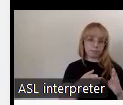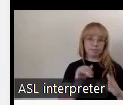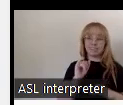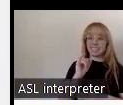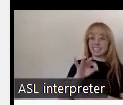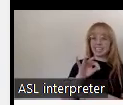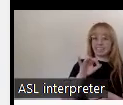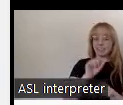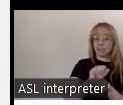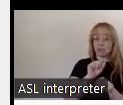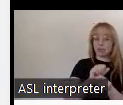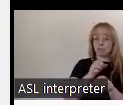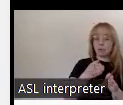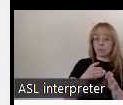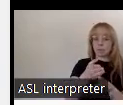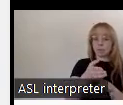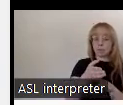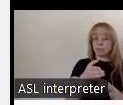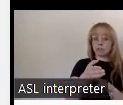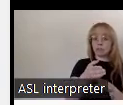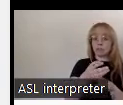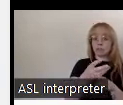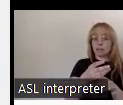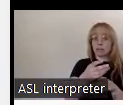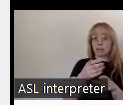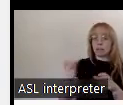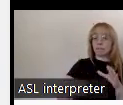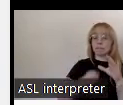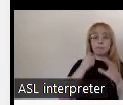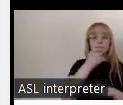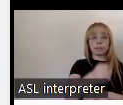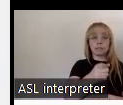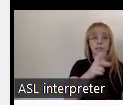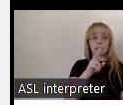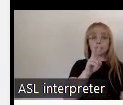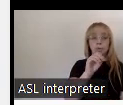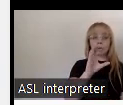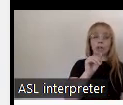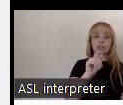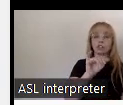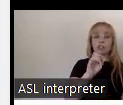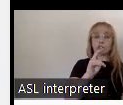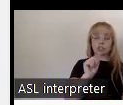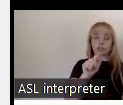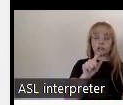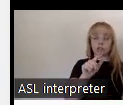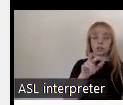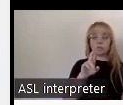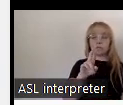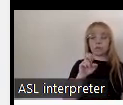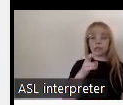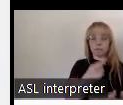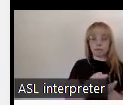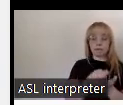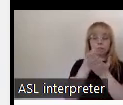are an employment professional, a placement provider with vocational rehabilitation, a job coach, something like